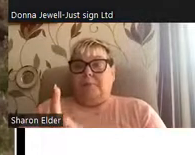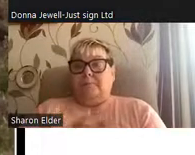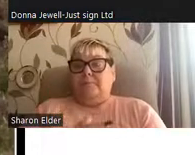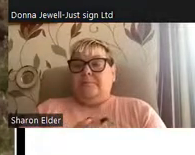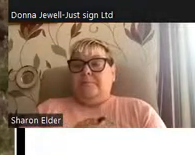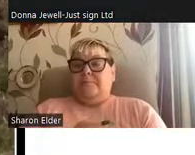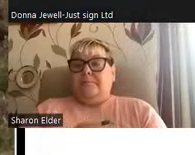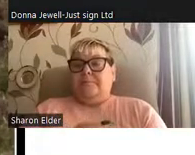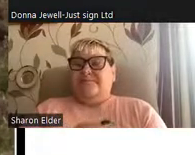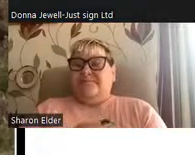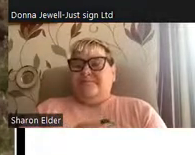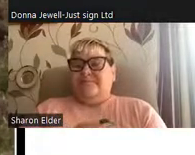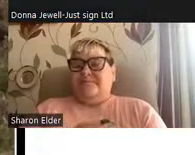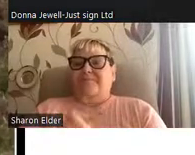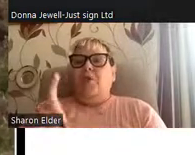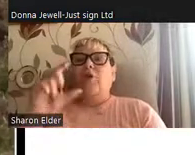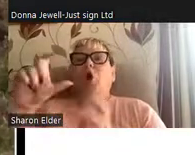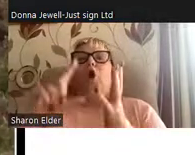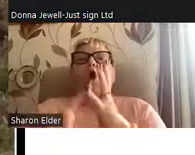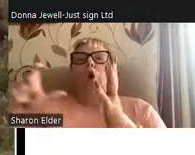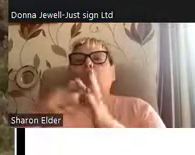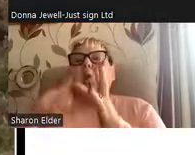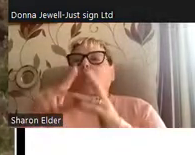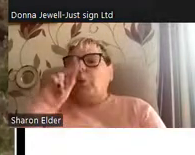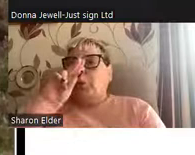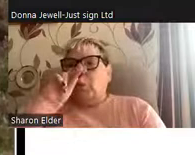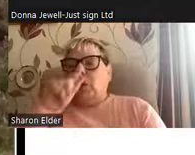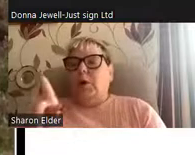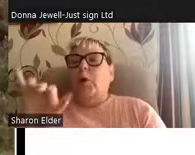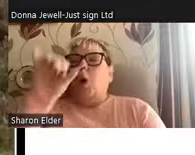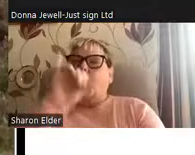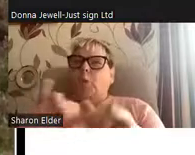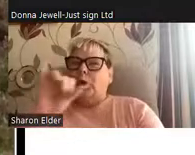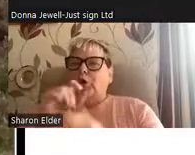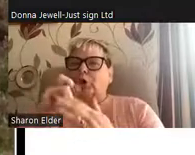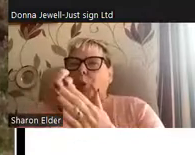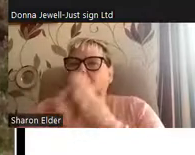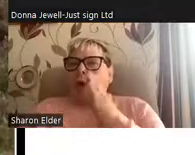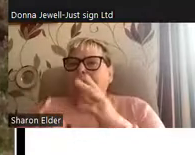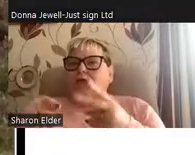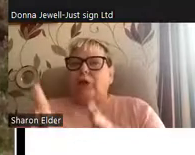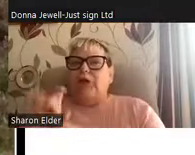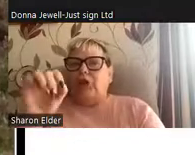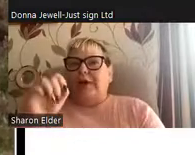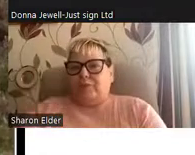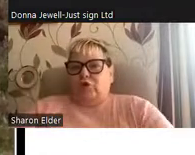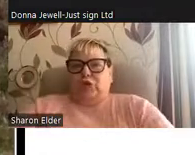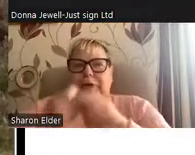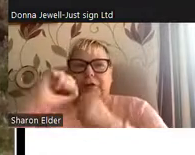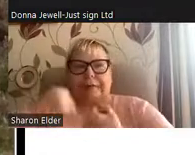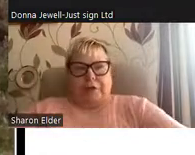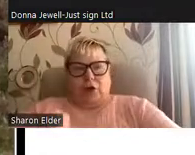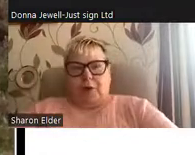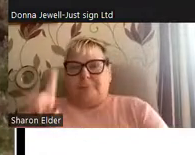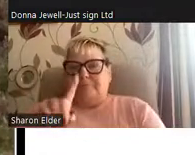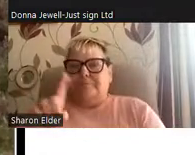these are images and sounds of a cuckoo. Which unique strategy does it have for rearing its young? There's going to be three